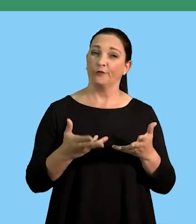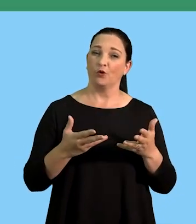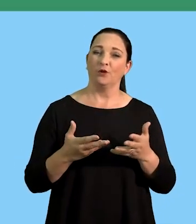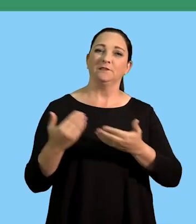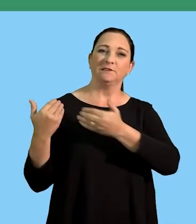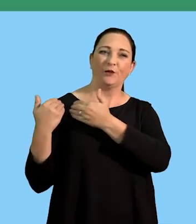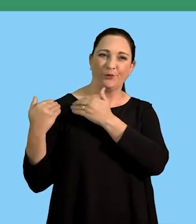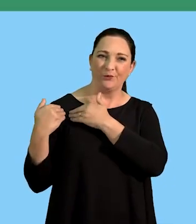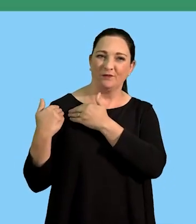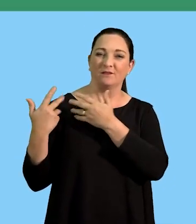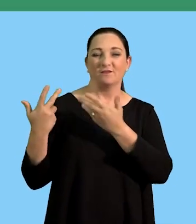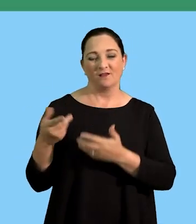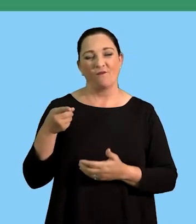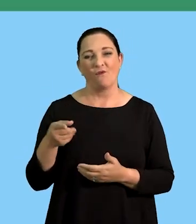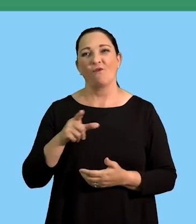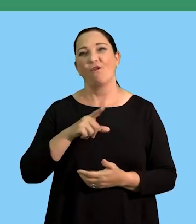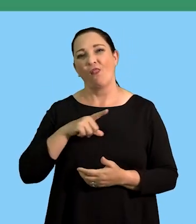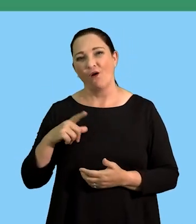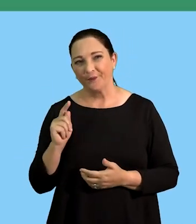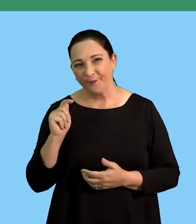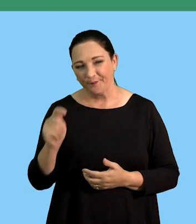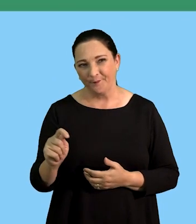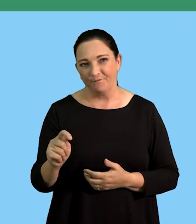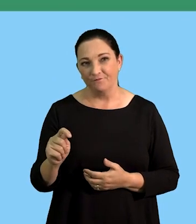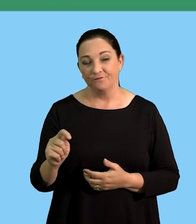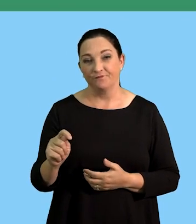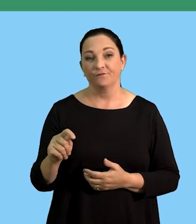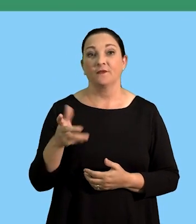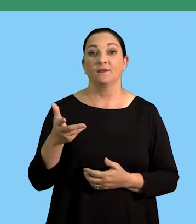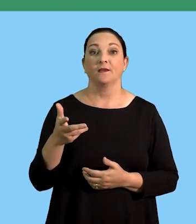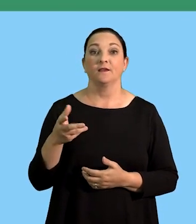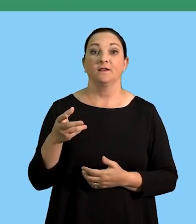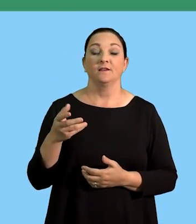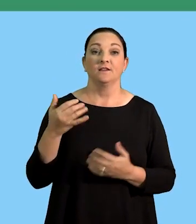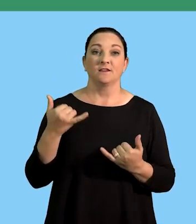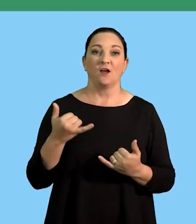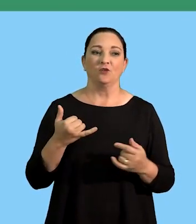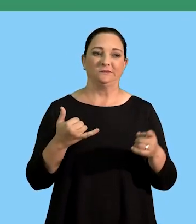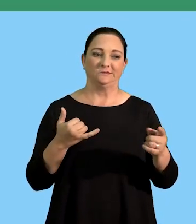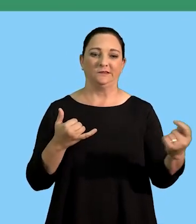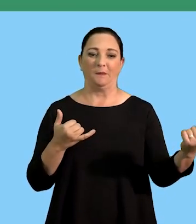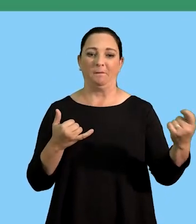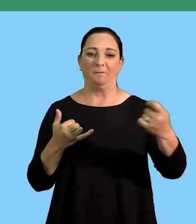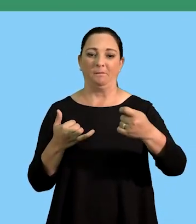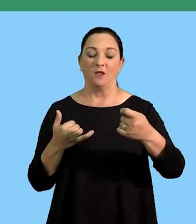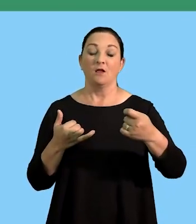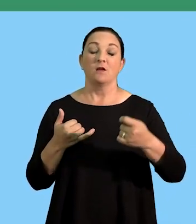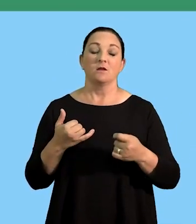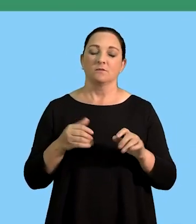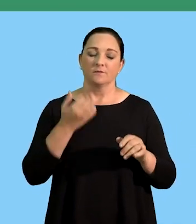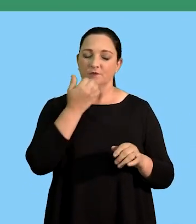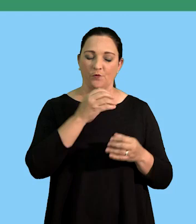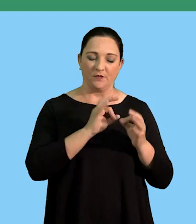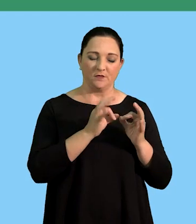is applicable to long-term insurance, where the insurer undertakes to pay out an